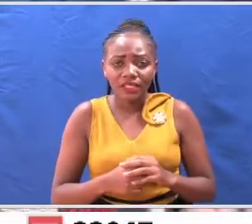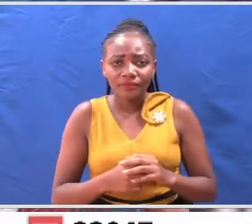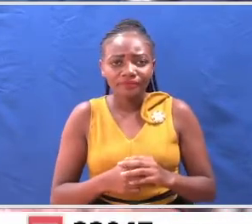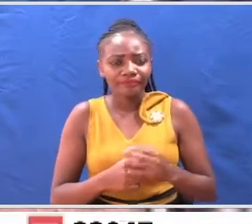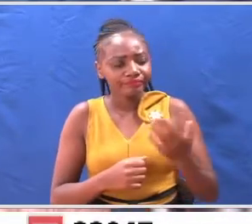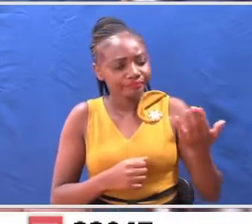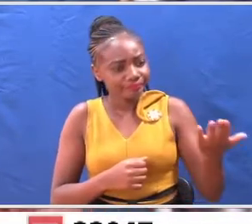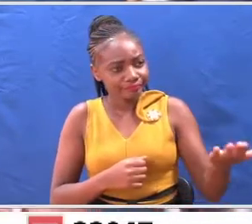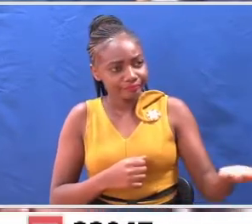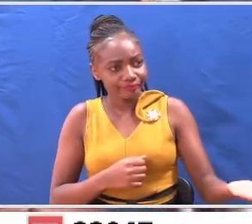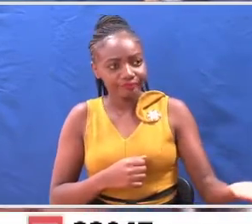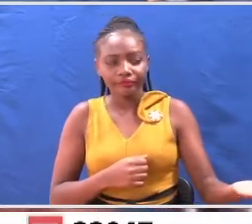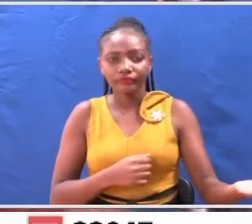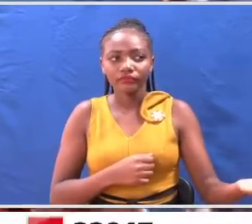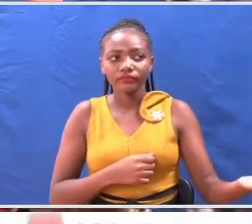arete